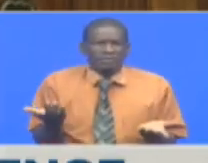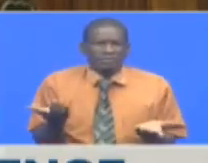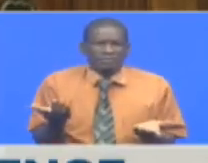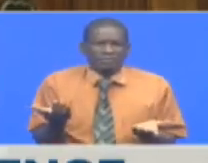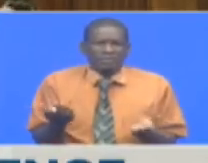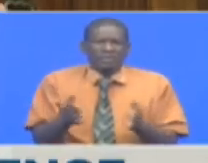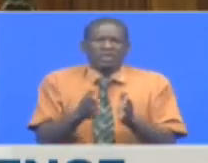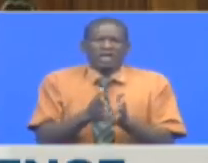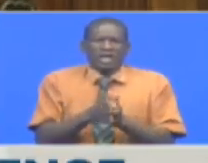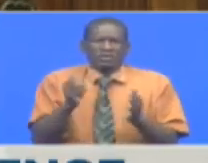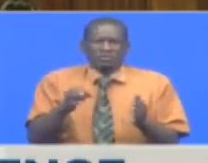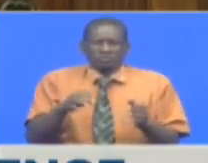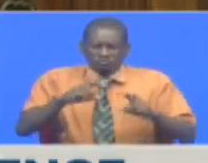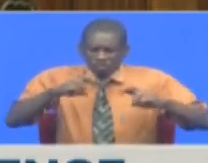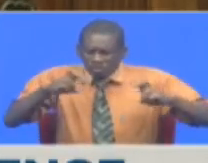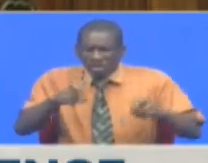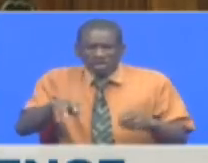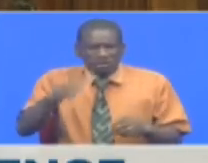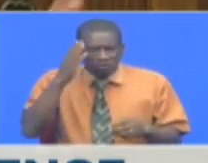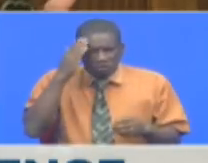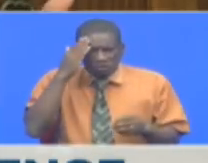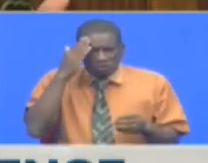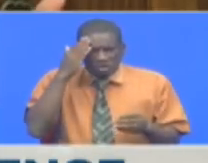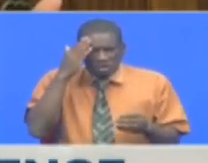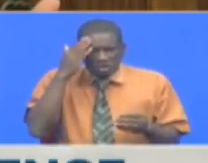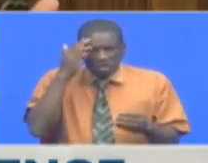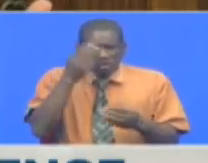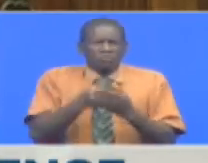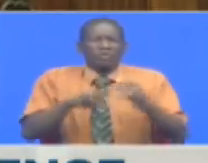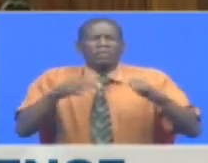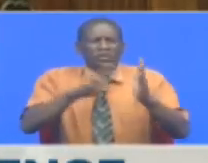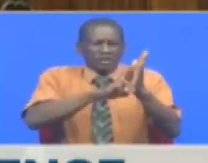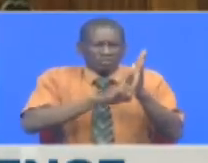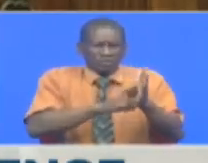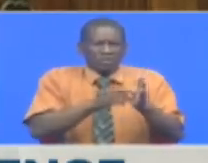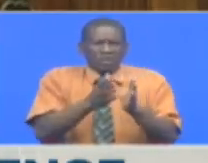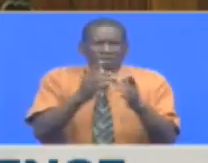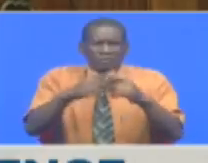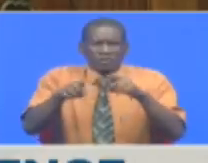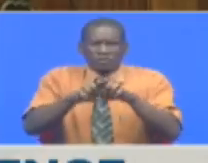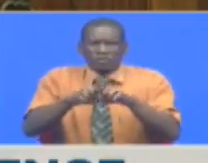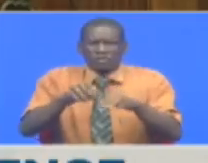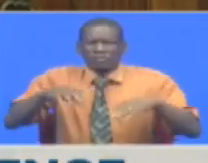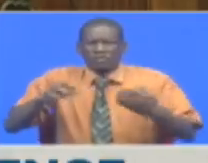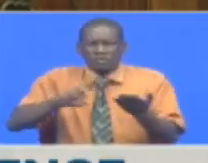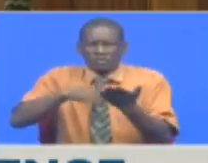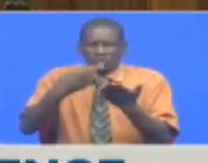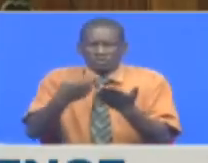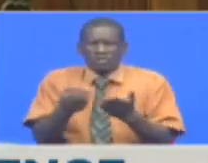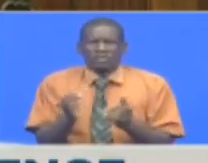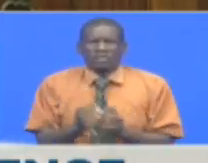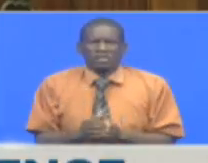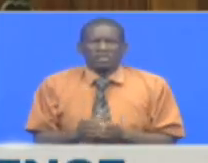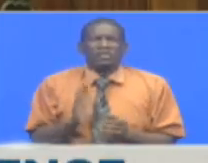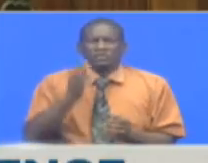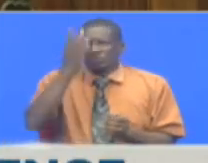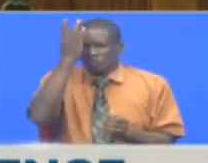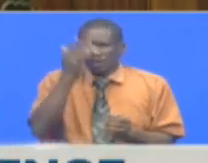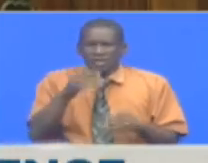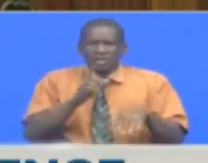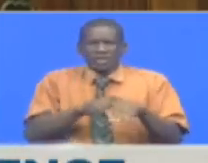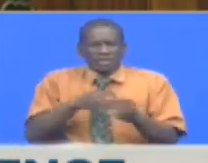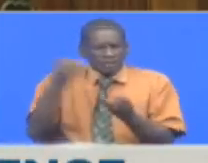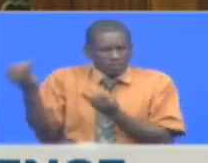you get and you find out, because it is both about representation, but it is also about resources. Because when we